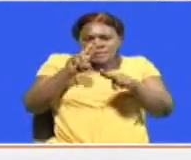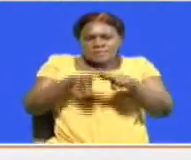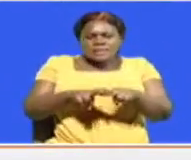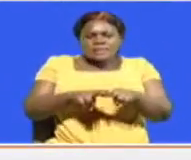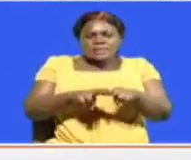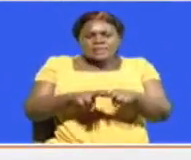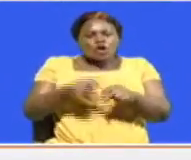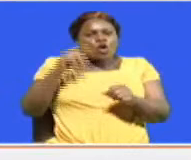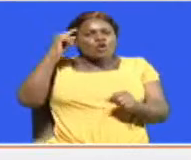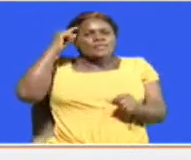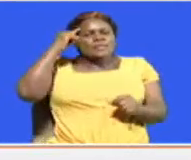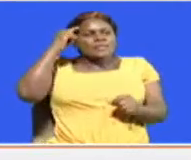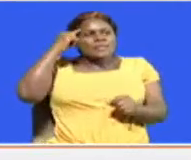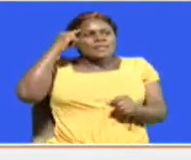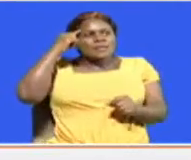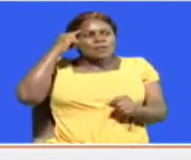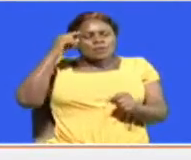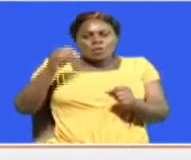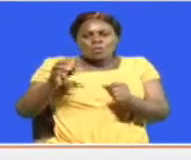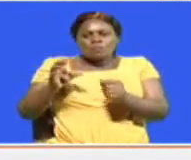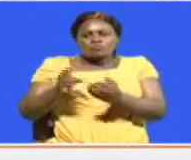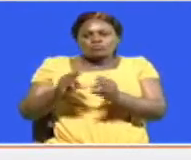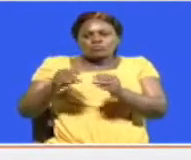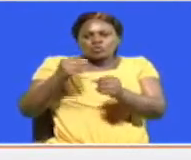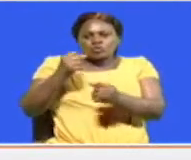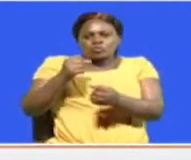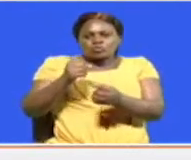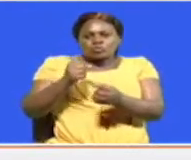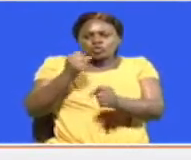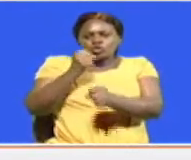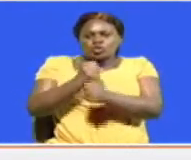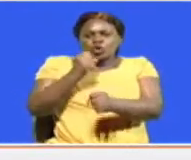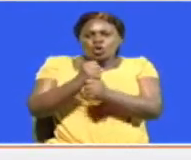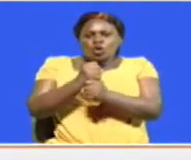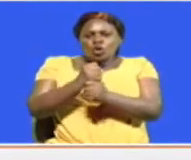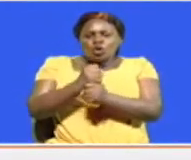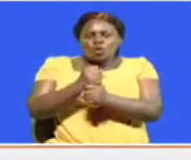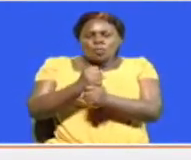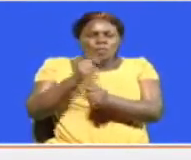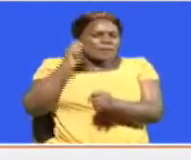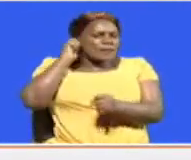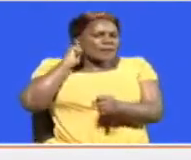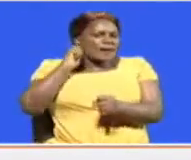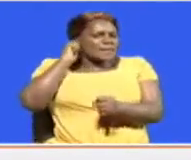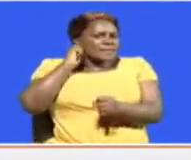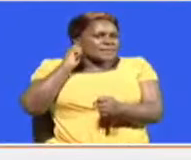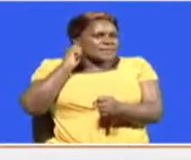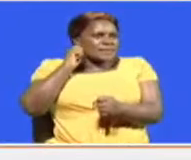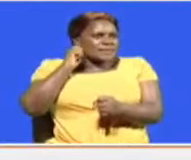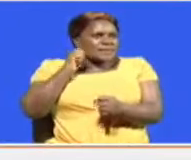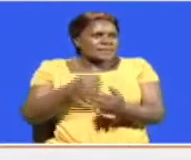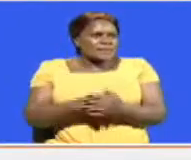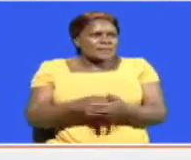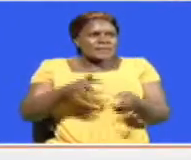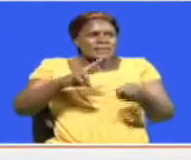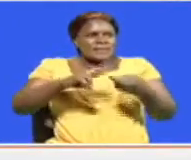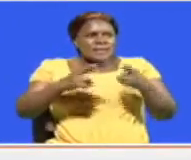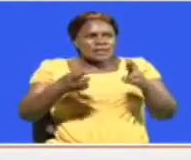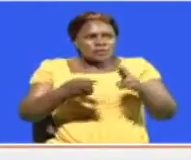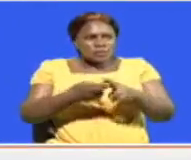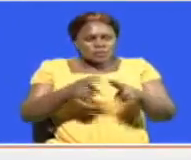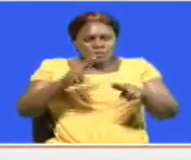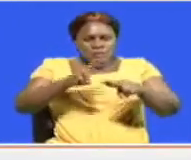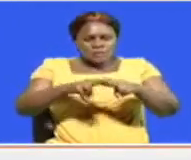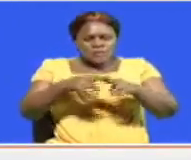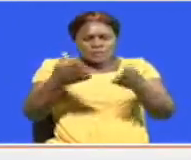down and consider the allocation of roads in Nandi. Kabisa. Your relationship hiyo kitu